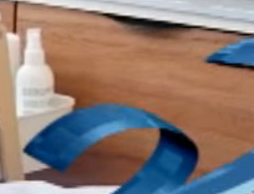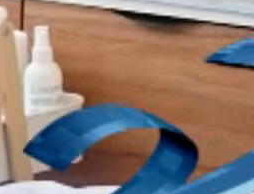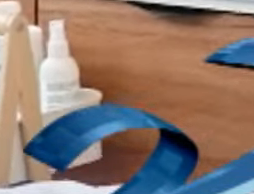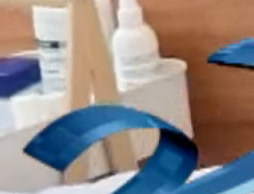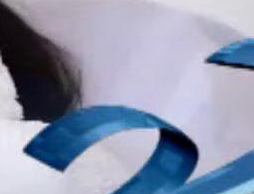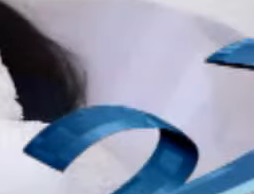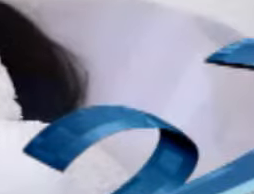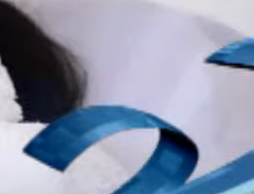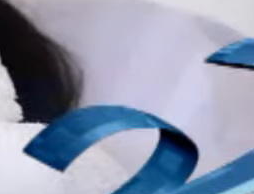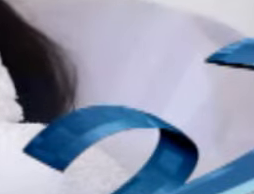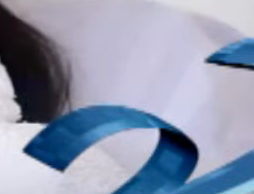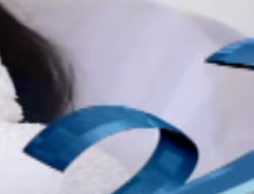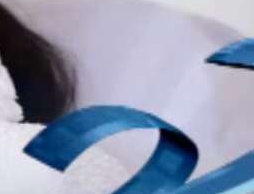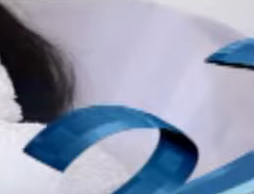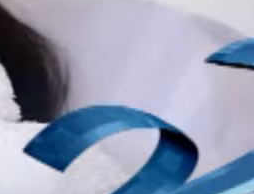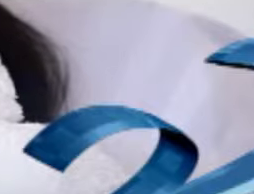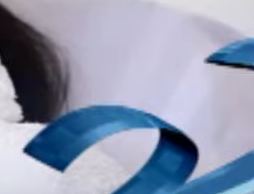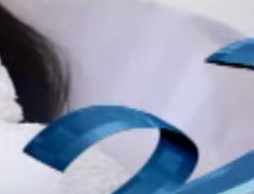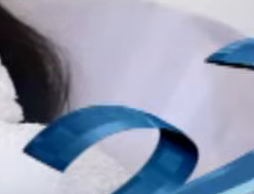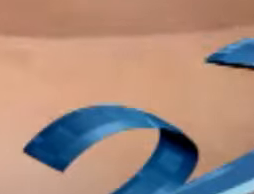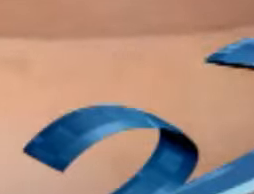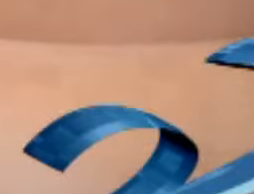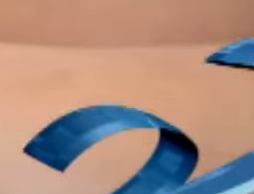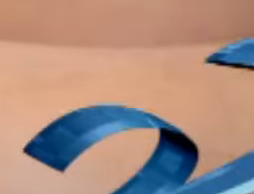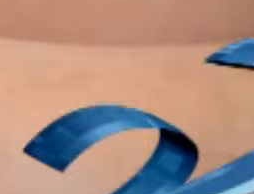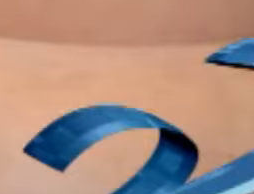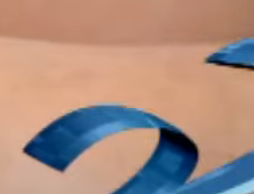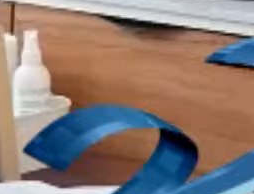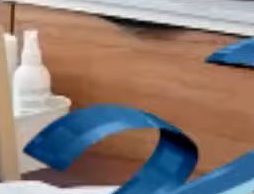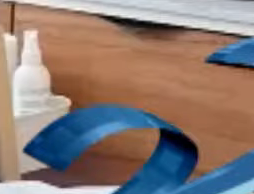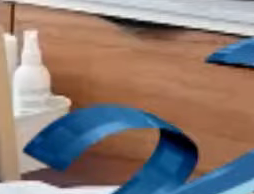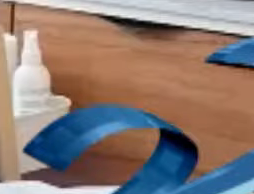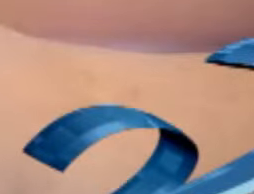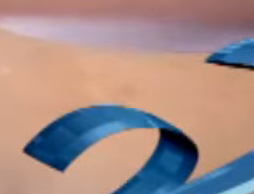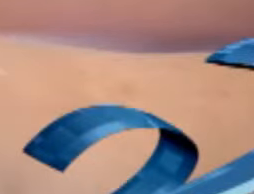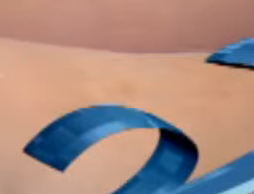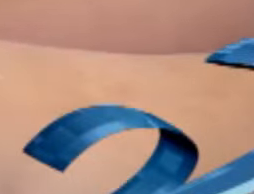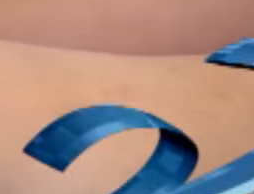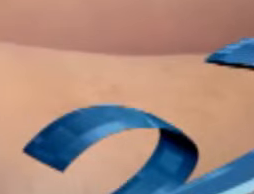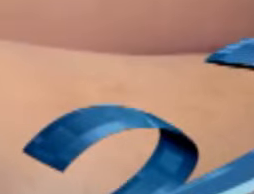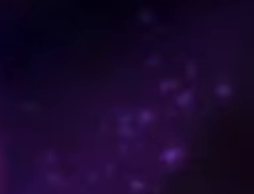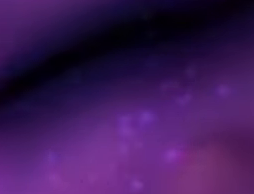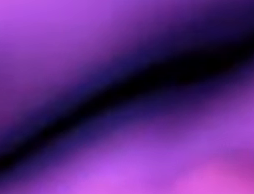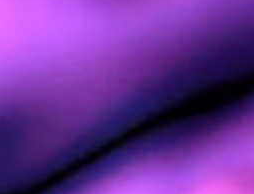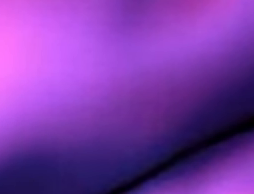in because of that. Oh, so that can also cause smells. Yeah, it can also cause it if you have an